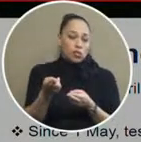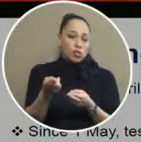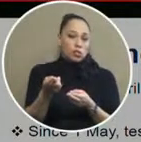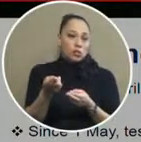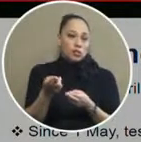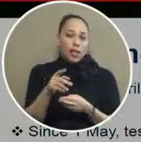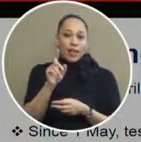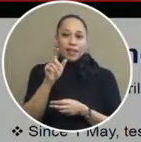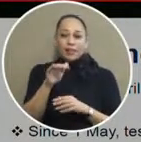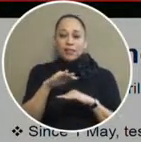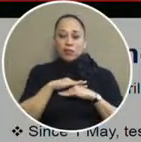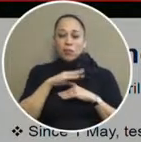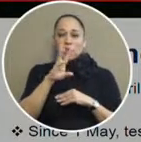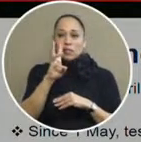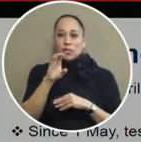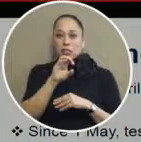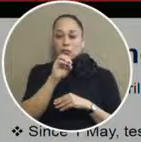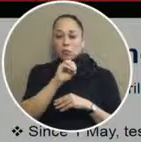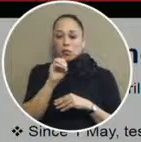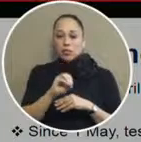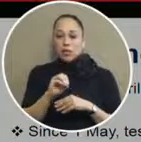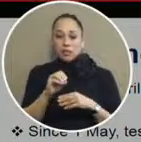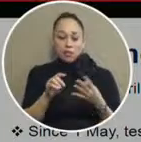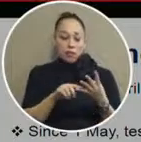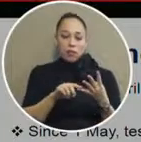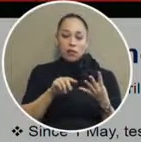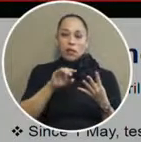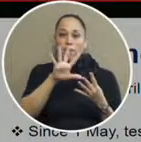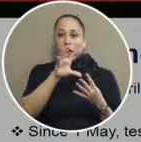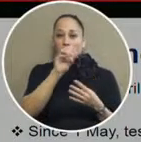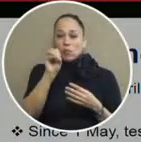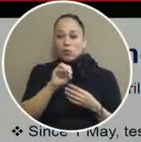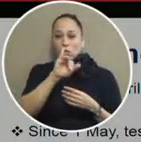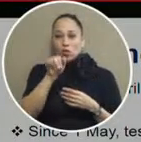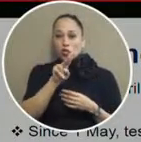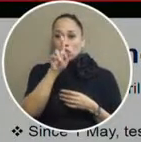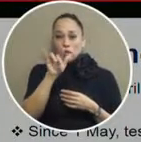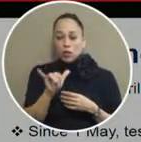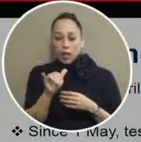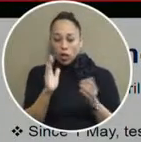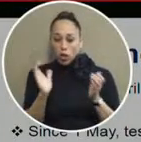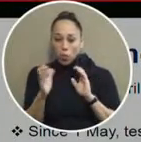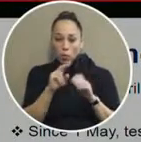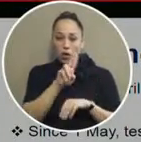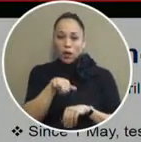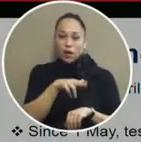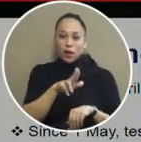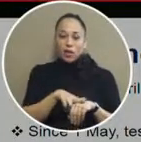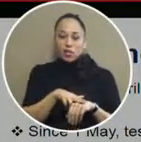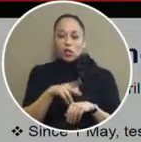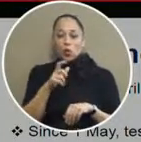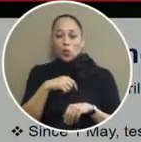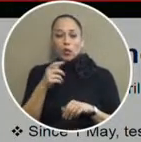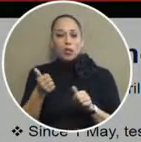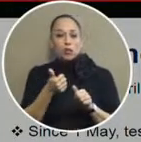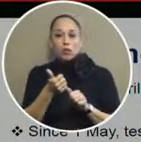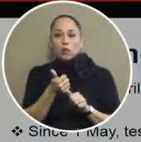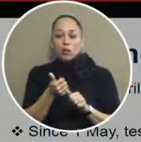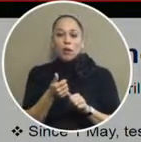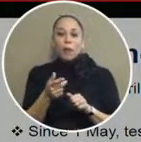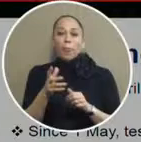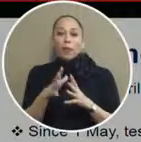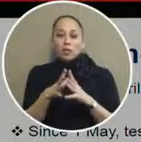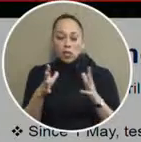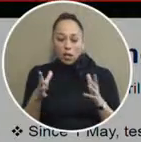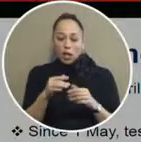meet 6%. So if we're at 5% by July, and given where we are compared nationally, we are again ahead of the game in so